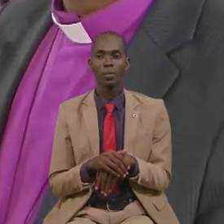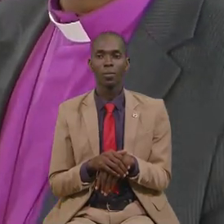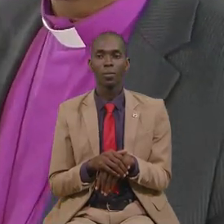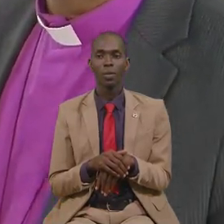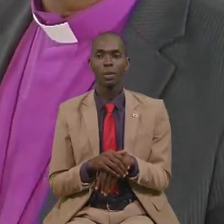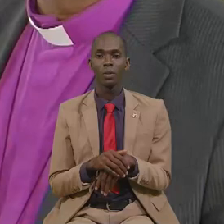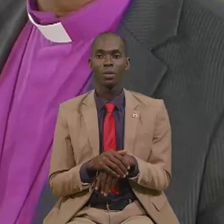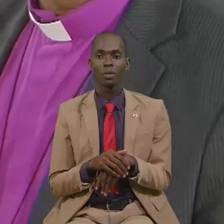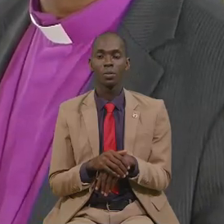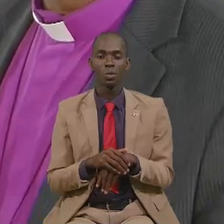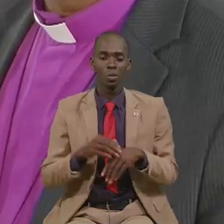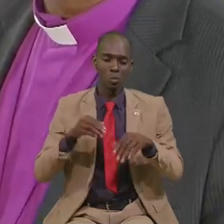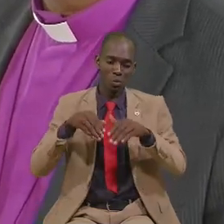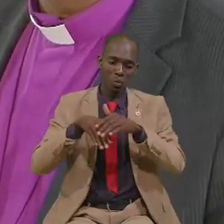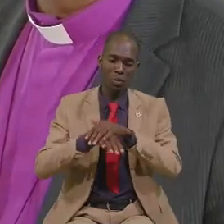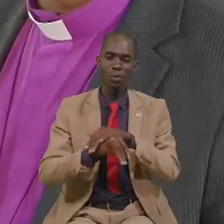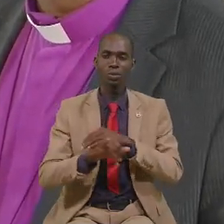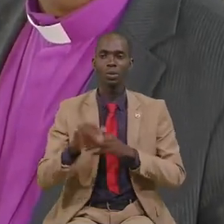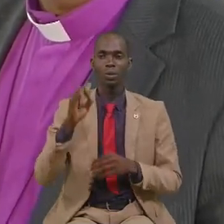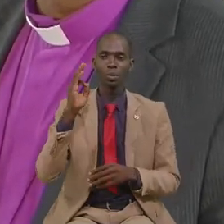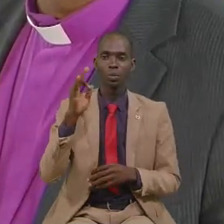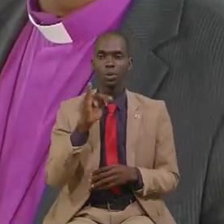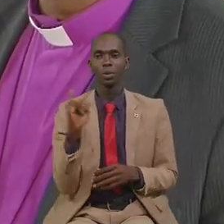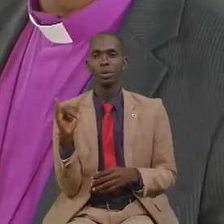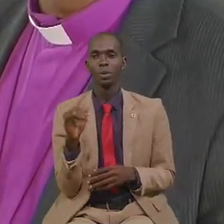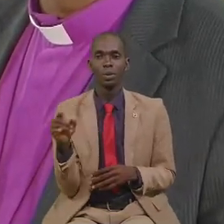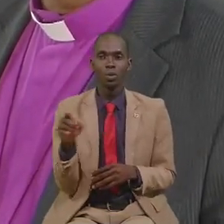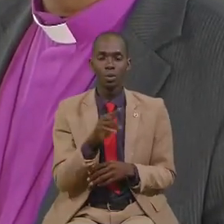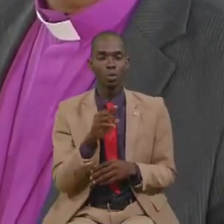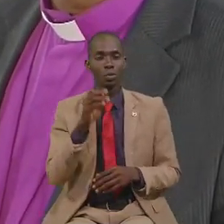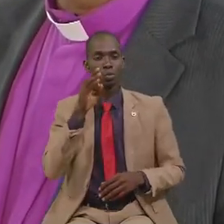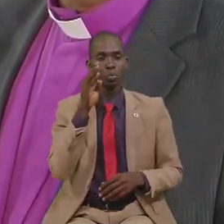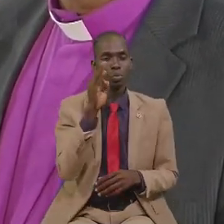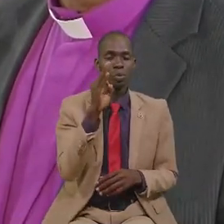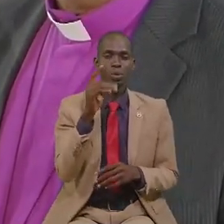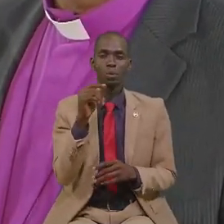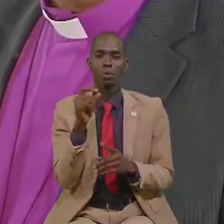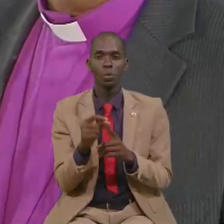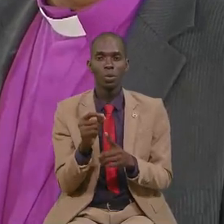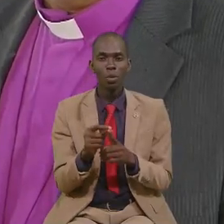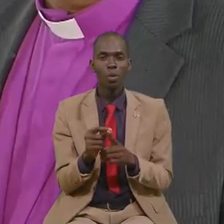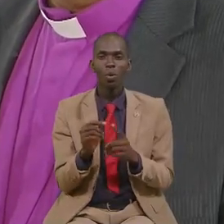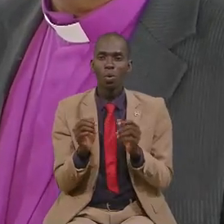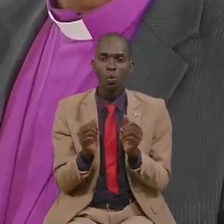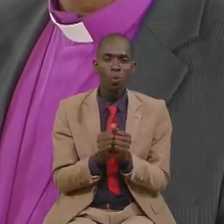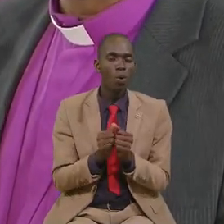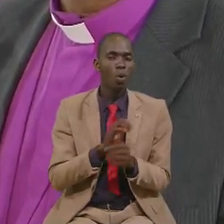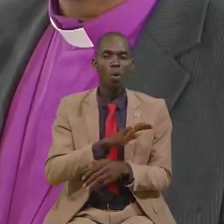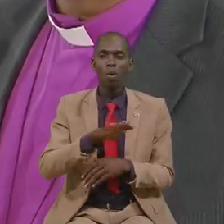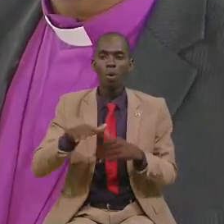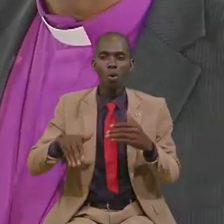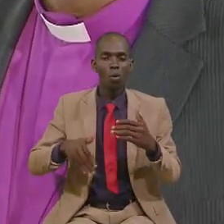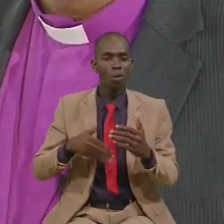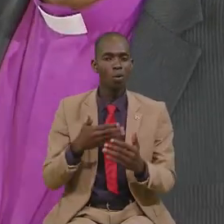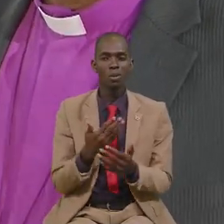penetrating preaching, you declare the word with all the inner